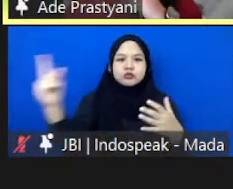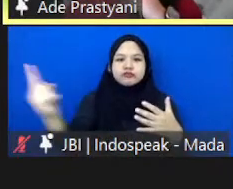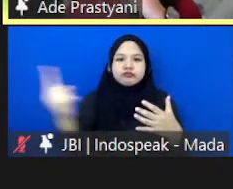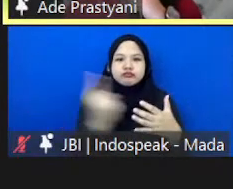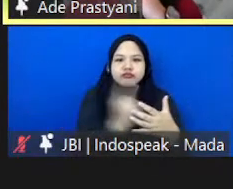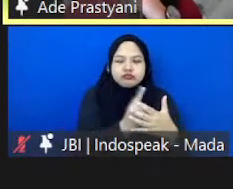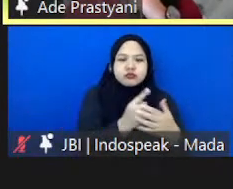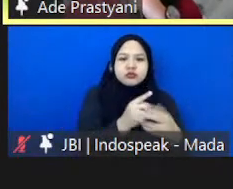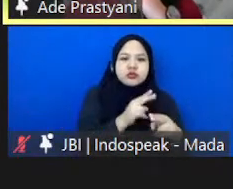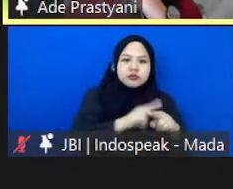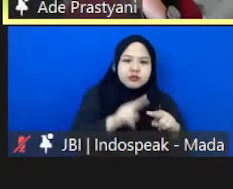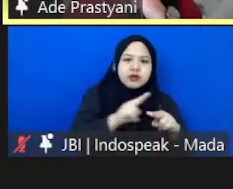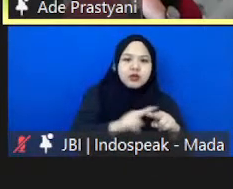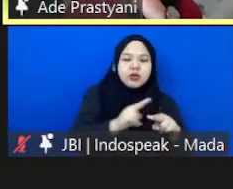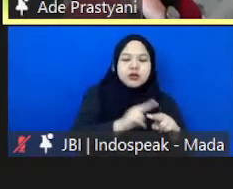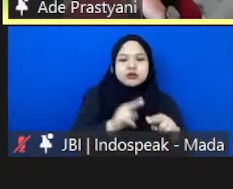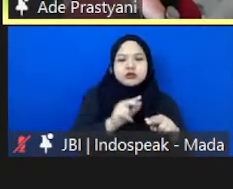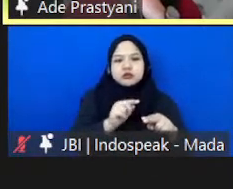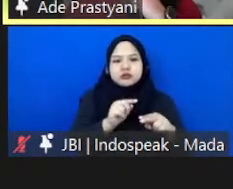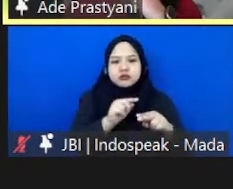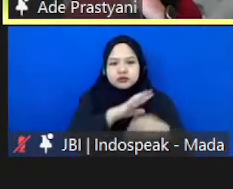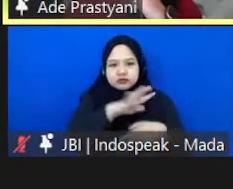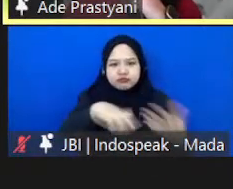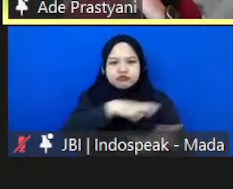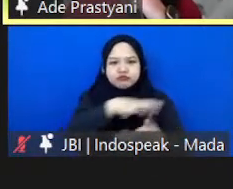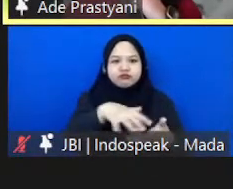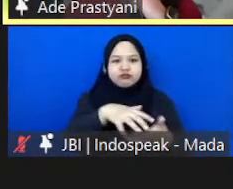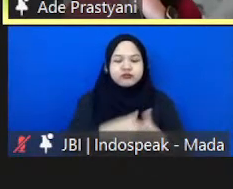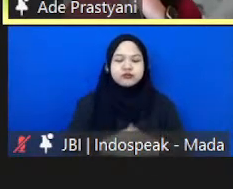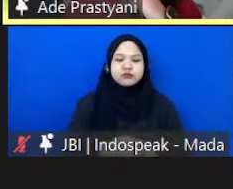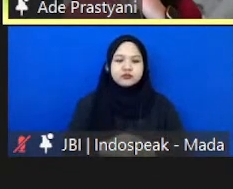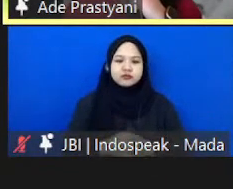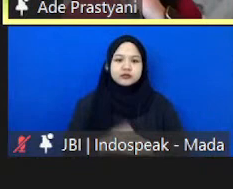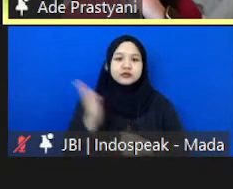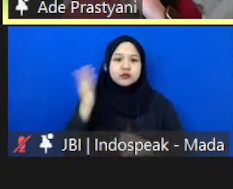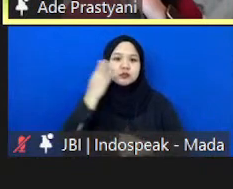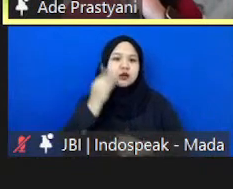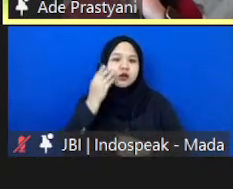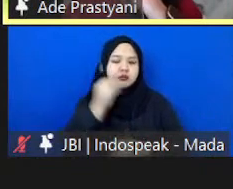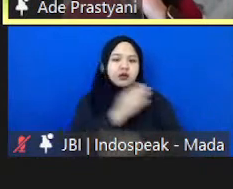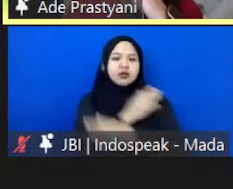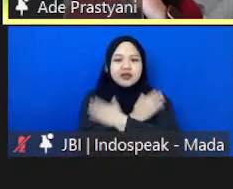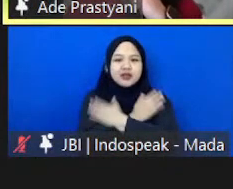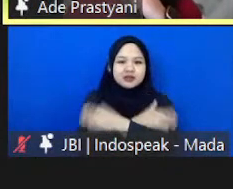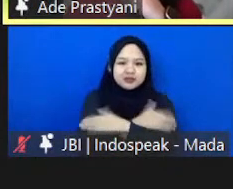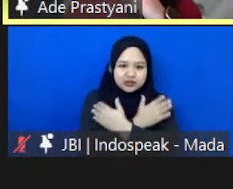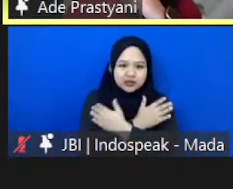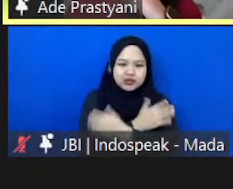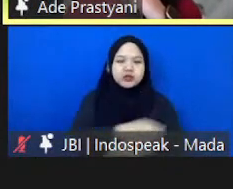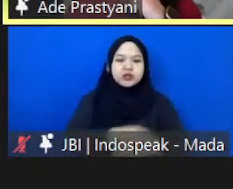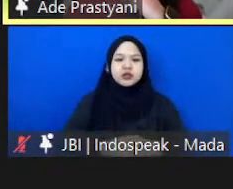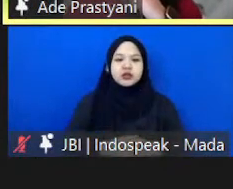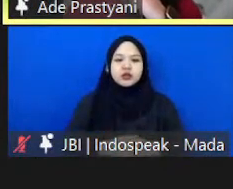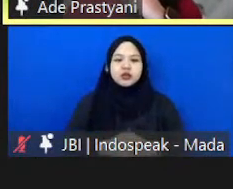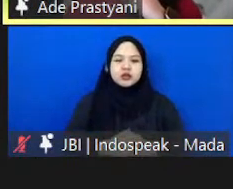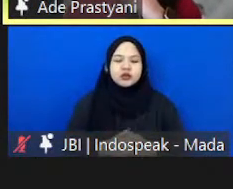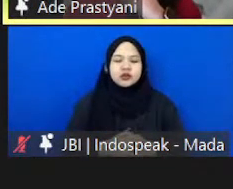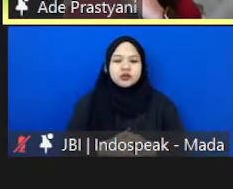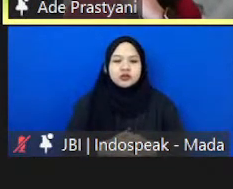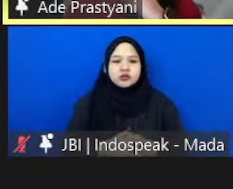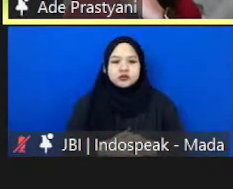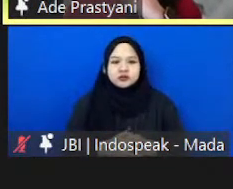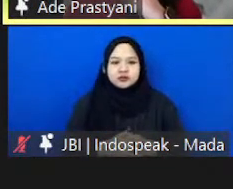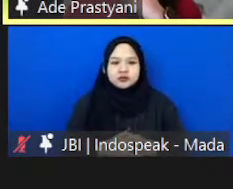healthcare provision. It was often referred to as the Aceh model. And although the idea of a stratified referral care was already an